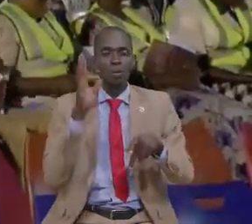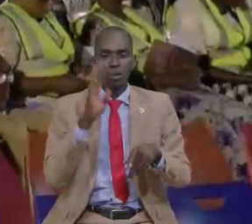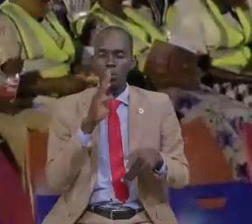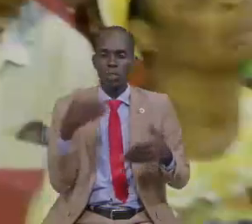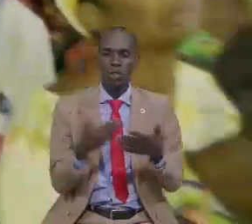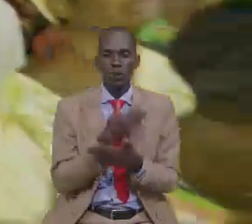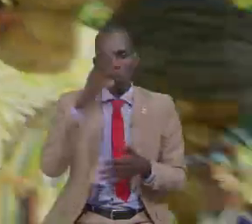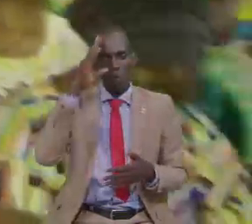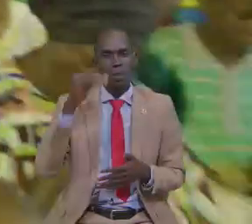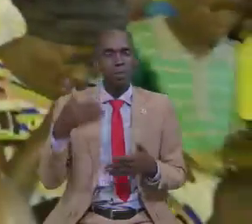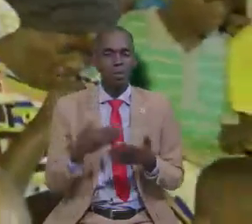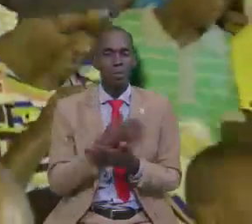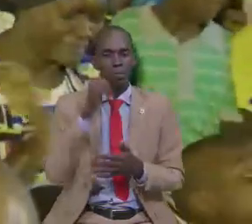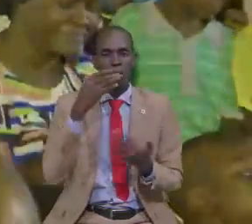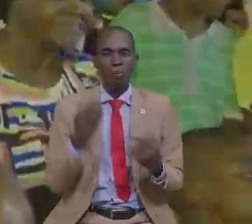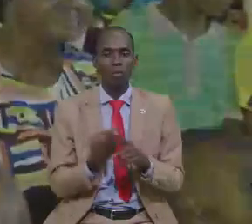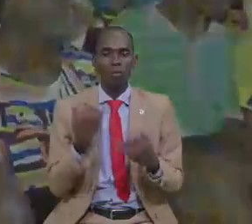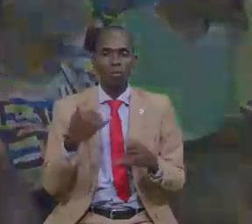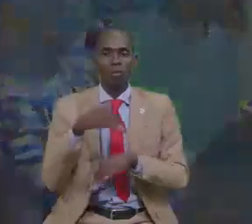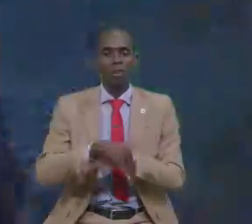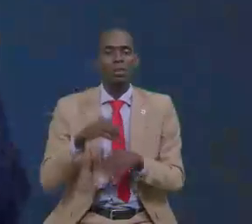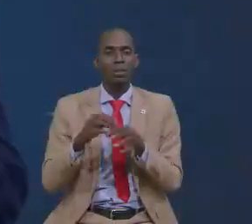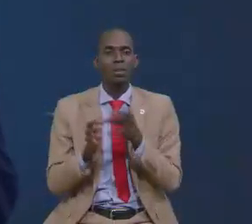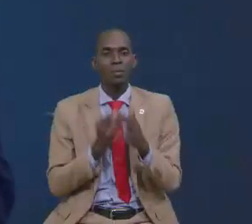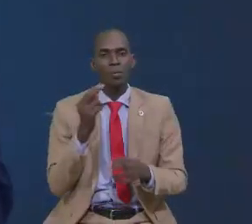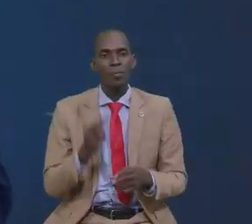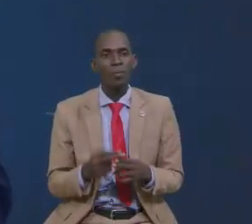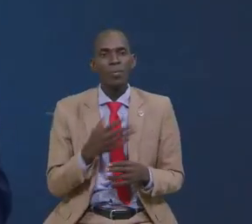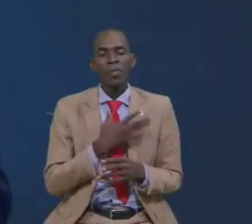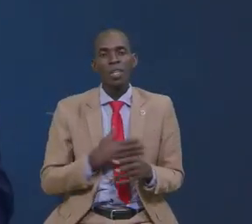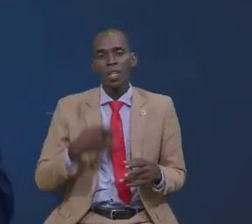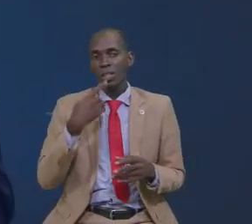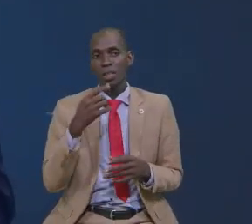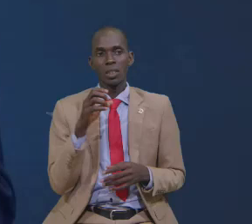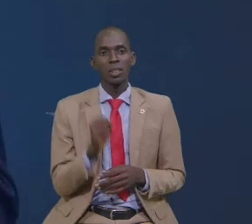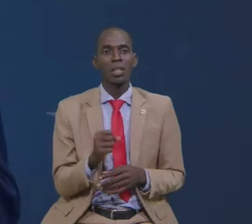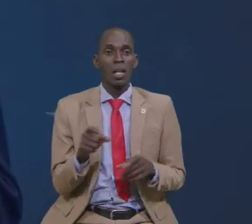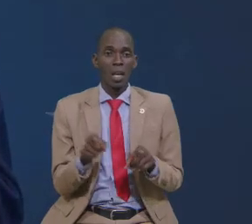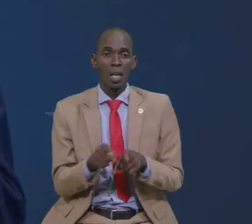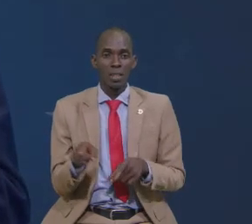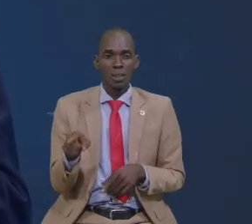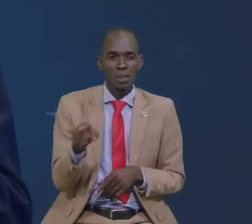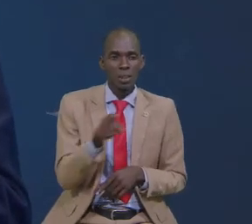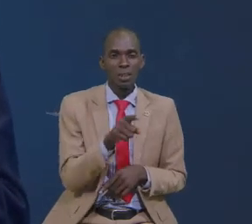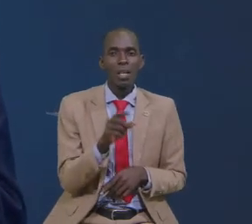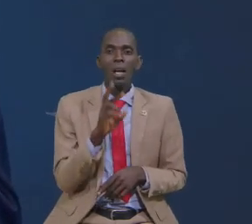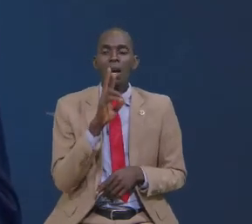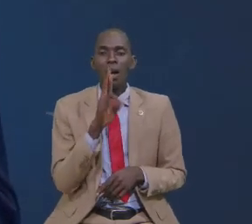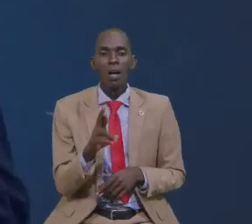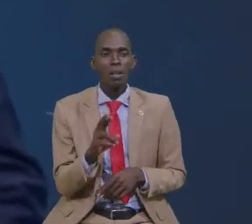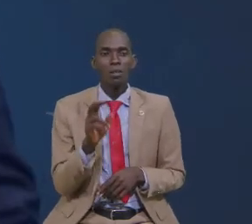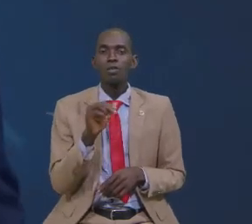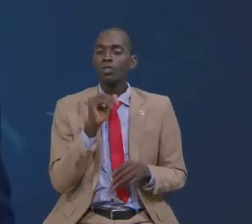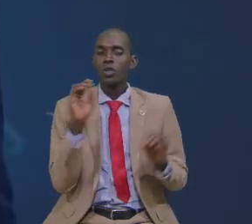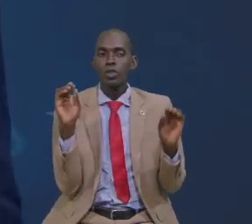from tonight and then it says as he are only one